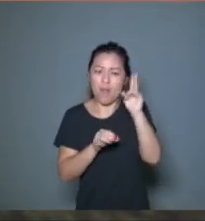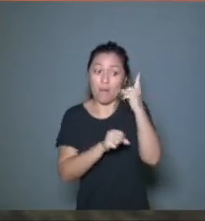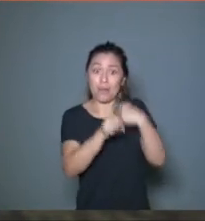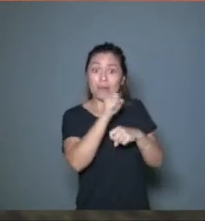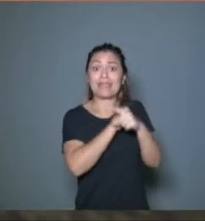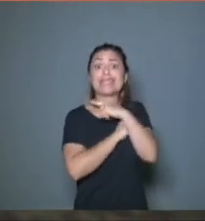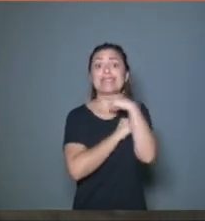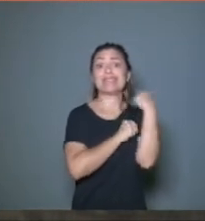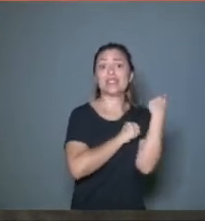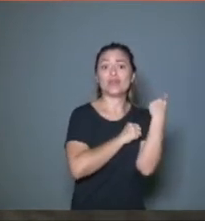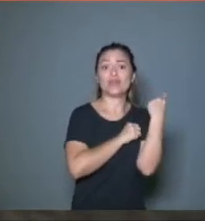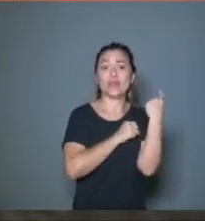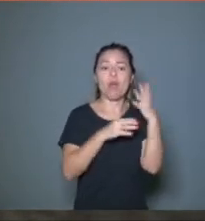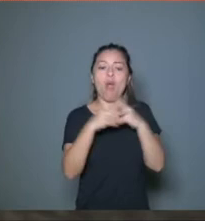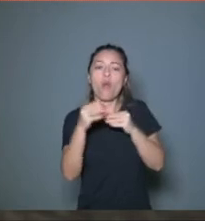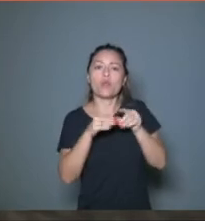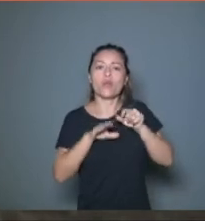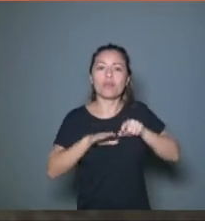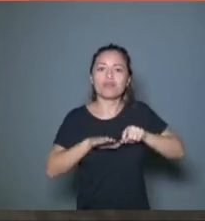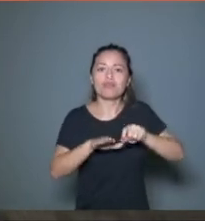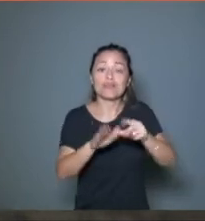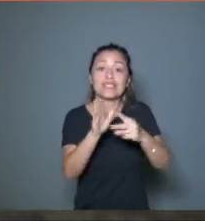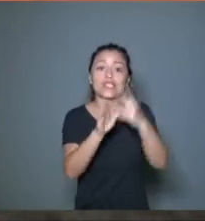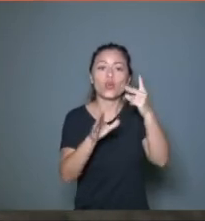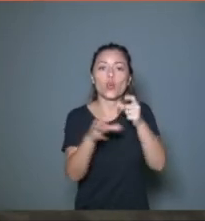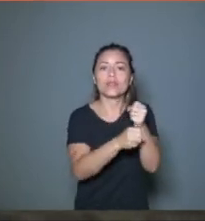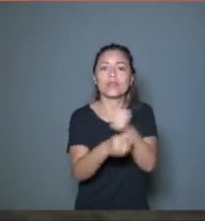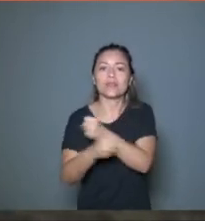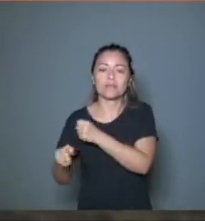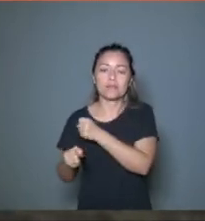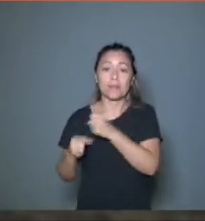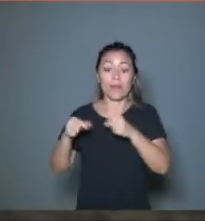window last year. You must remember that we had to delay